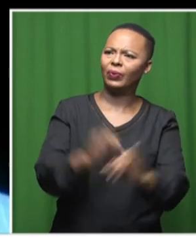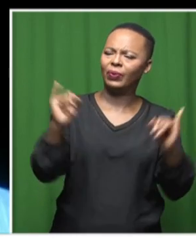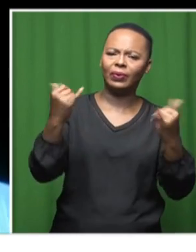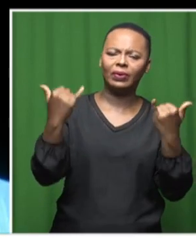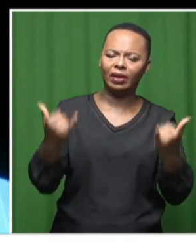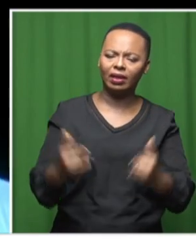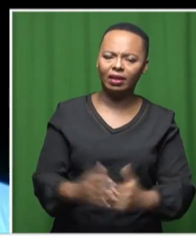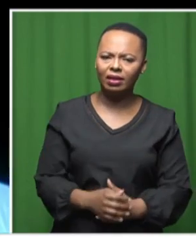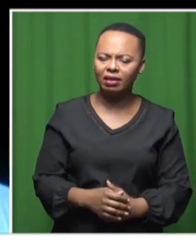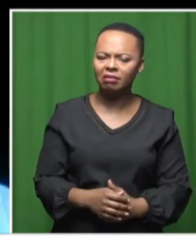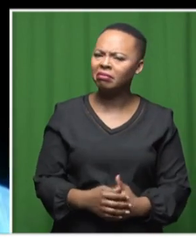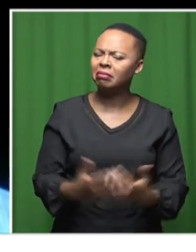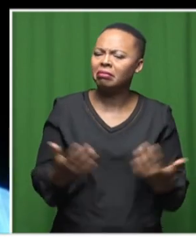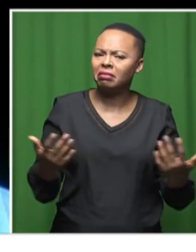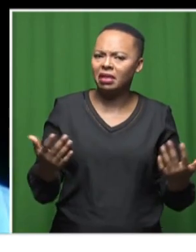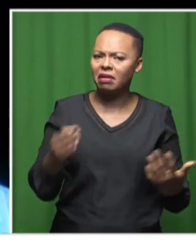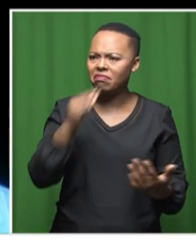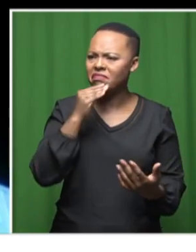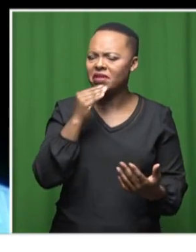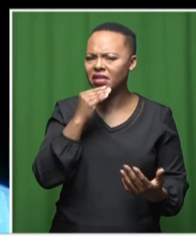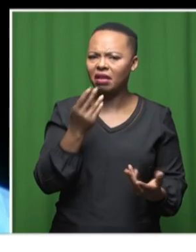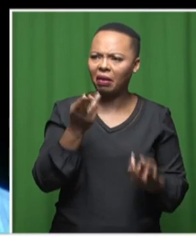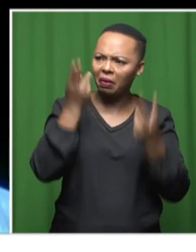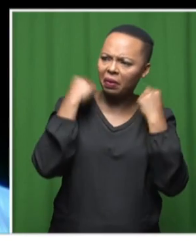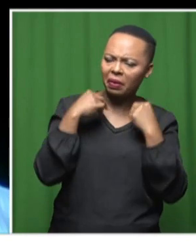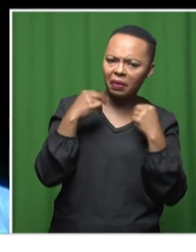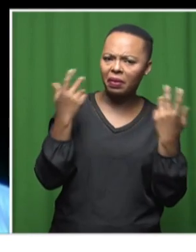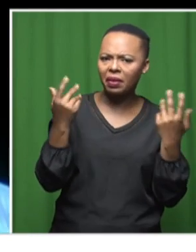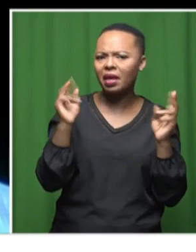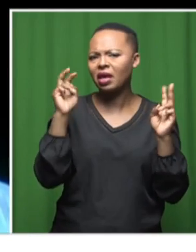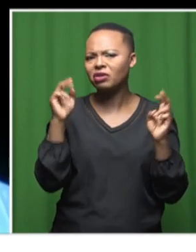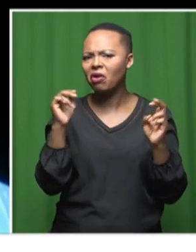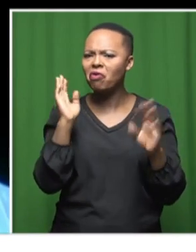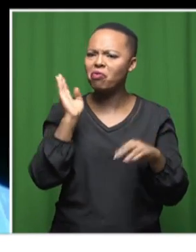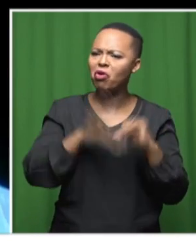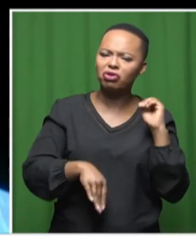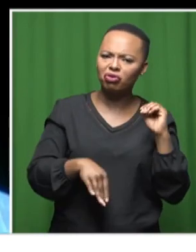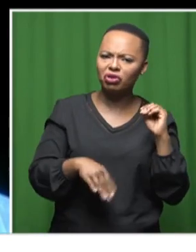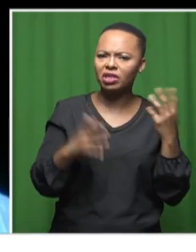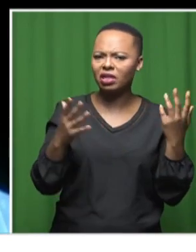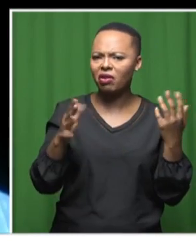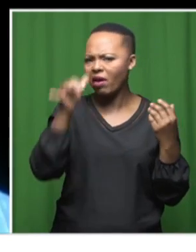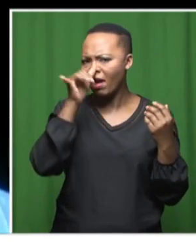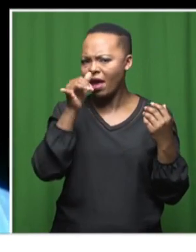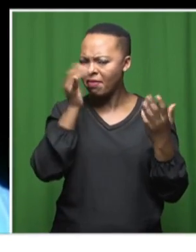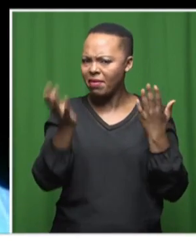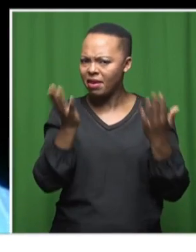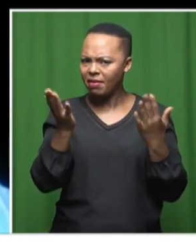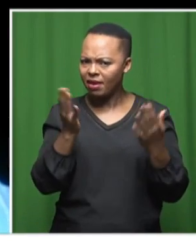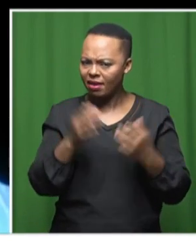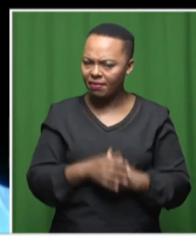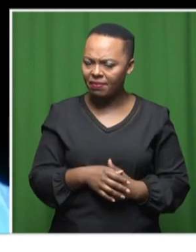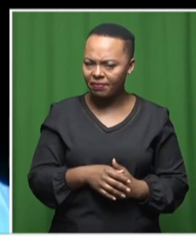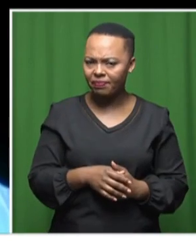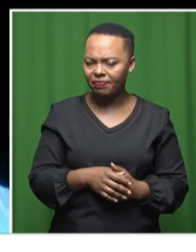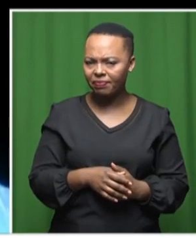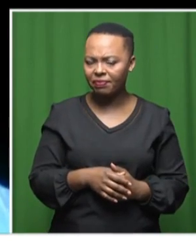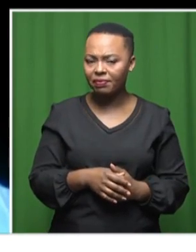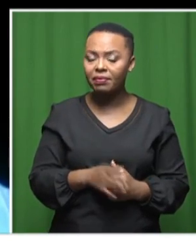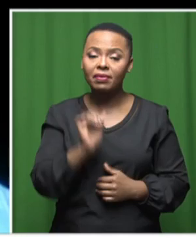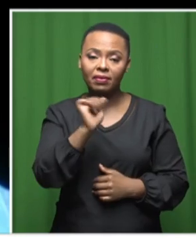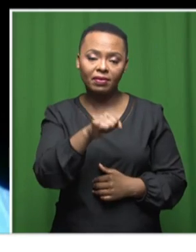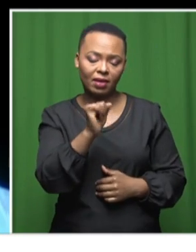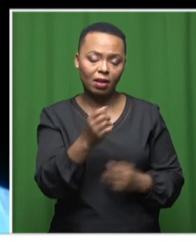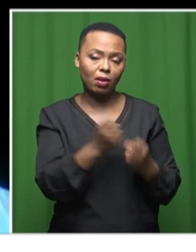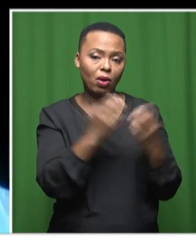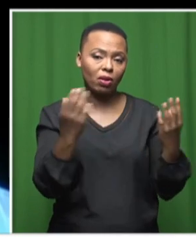we perhaps, too lenient when it comes to the prosecution of these crimes? yeah, I think there's a lot of